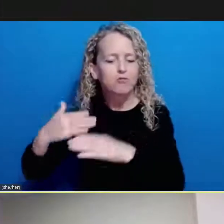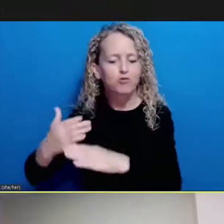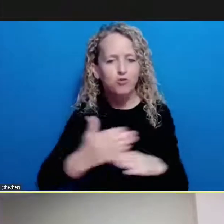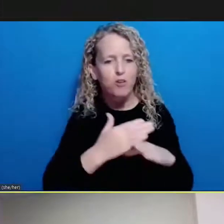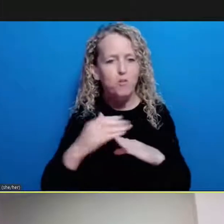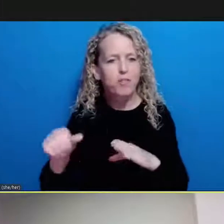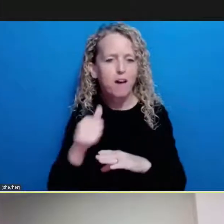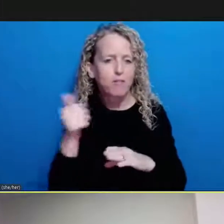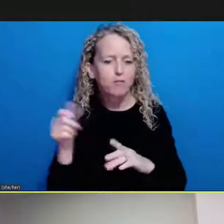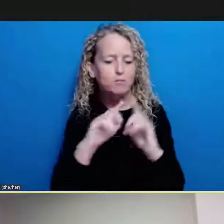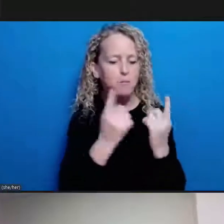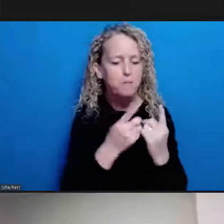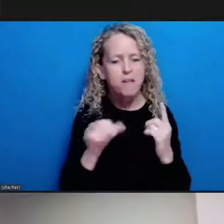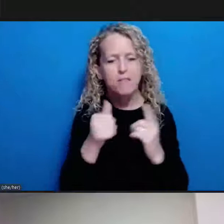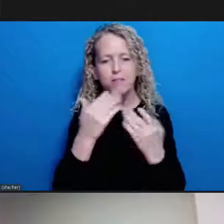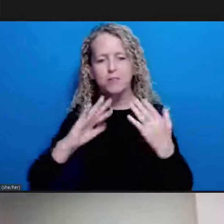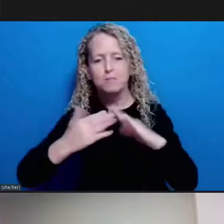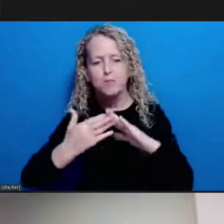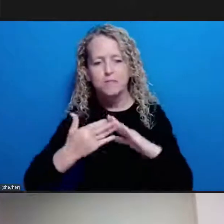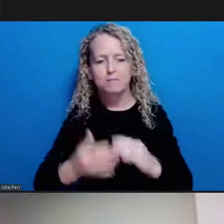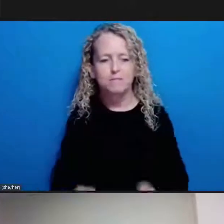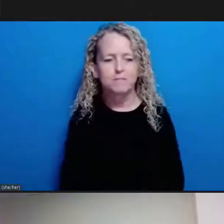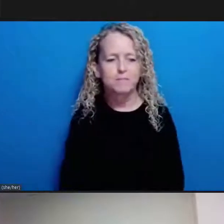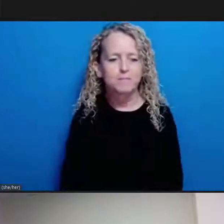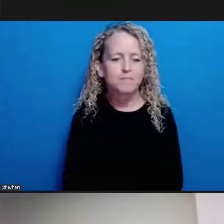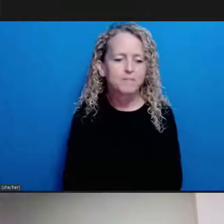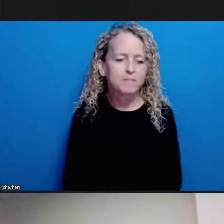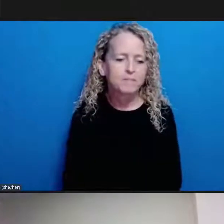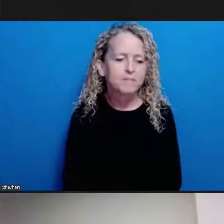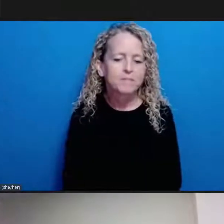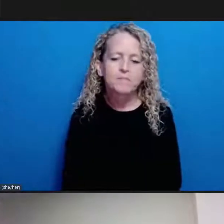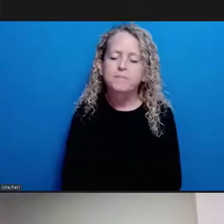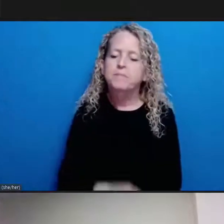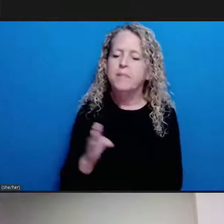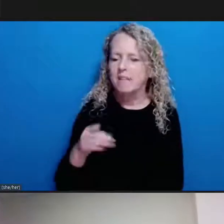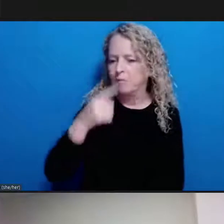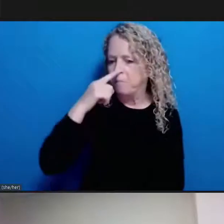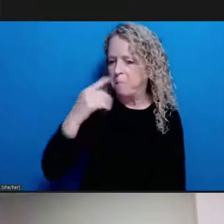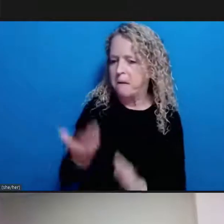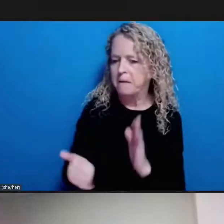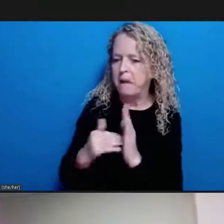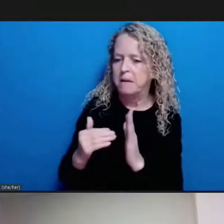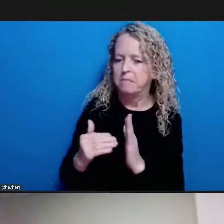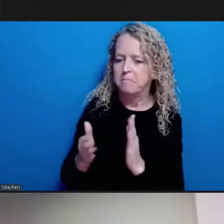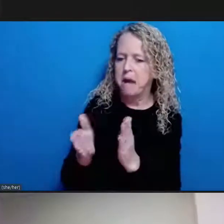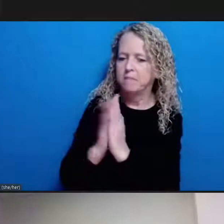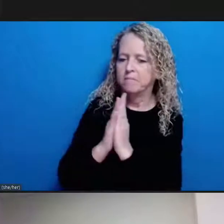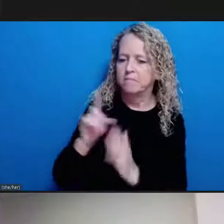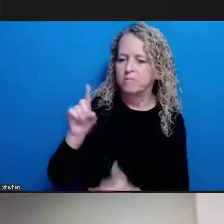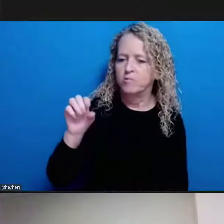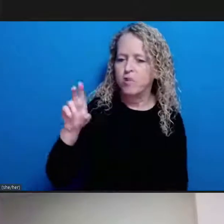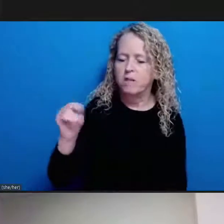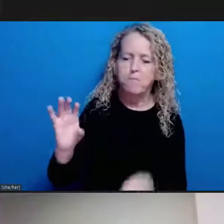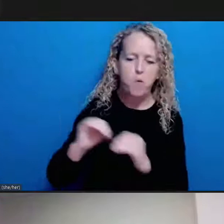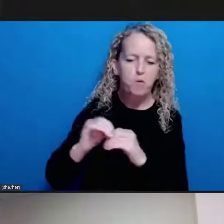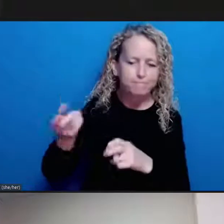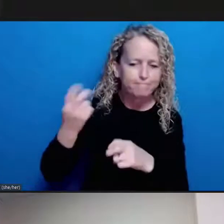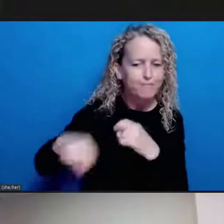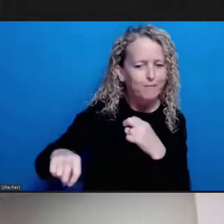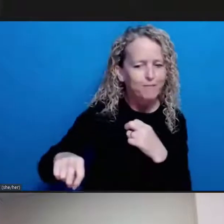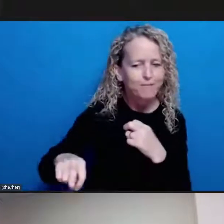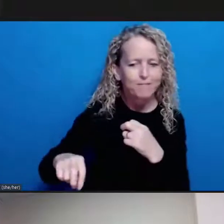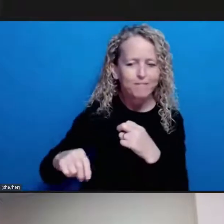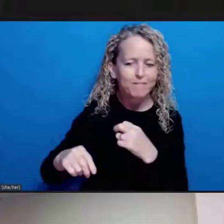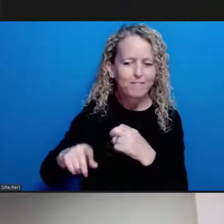communities. Great. Dawn, I want to sort of stick with you for a second and ask you a hard question. The question that I'm